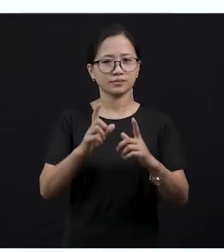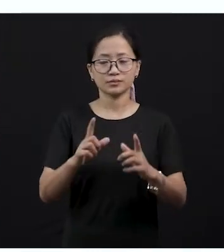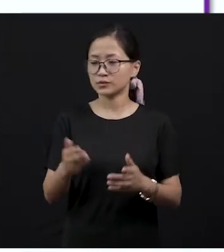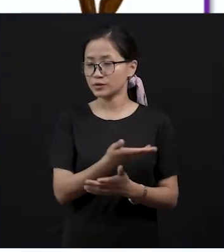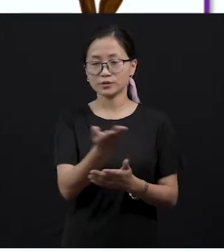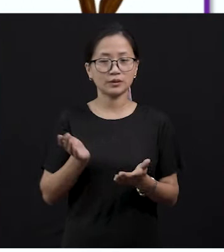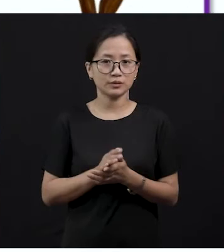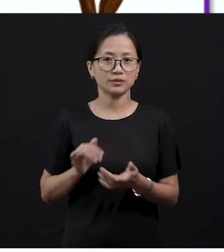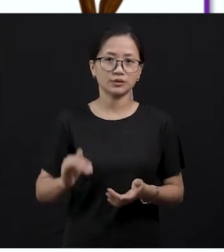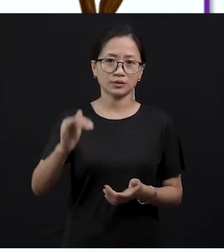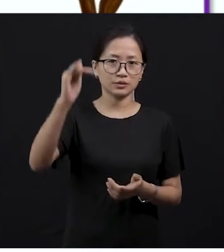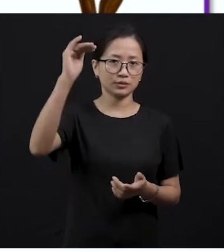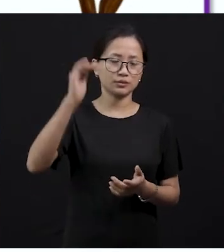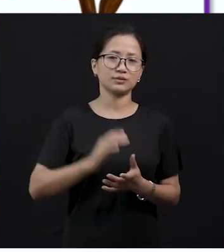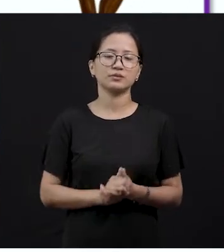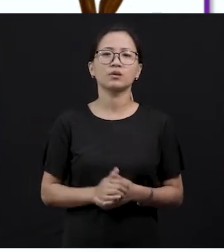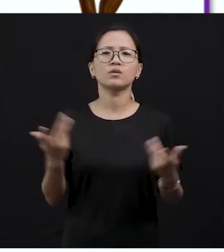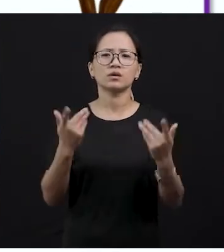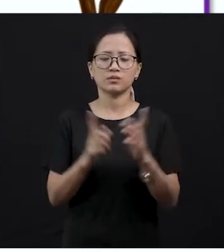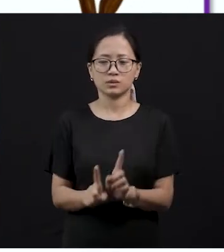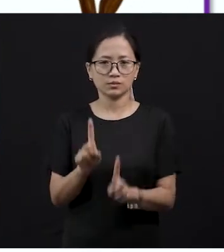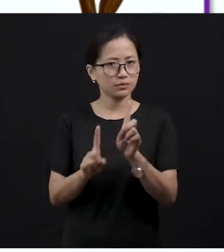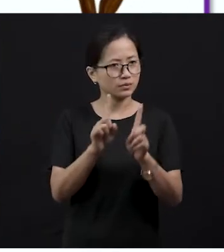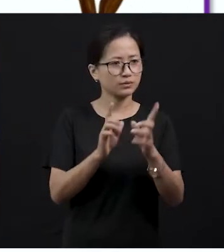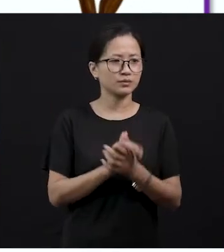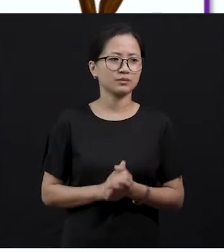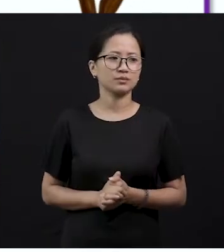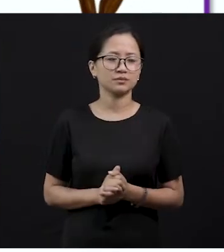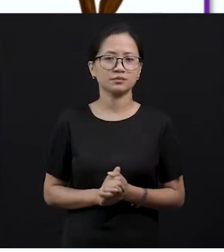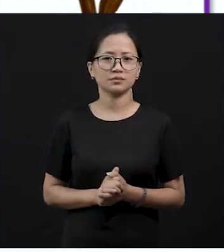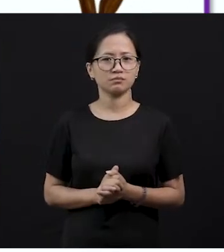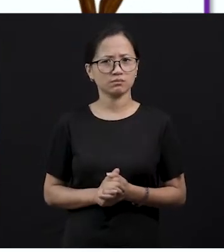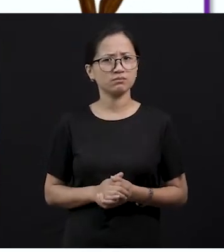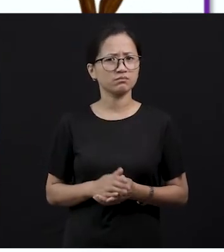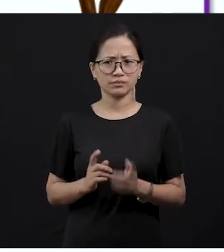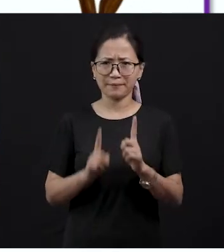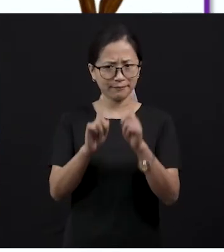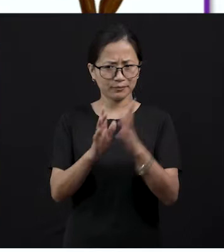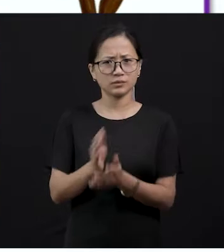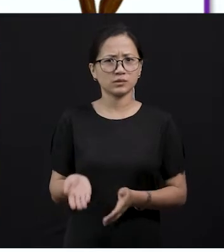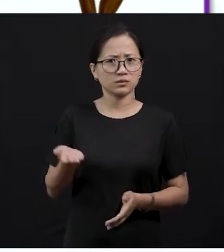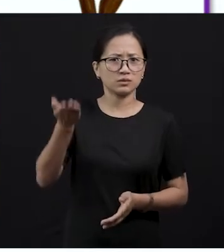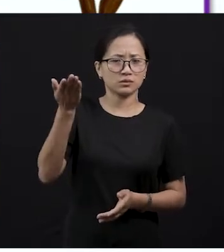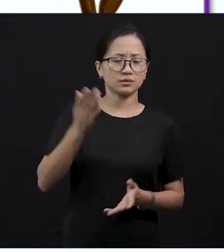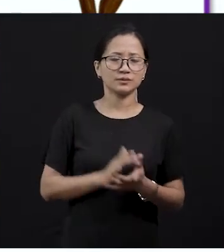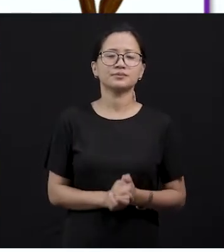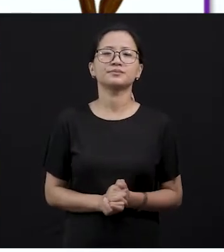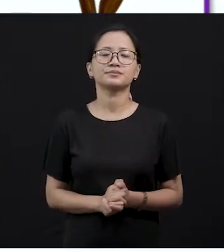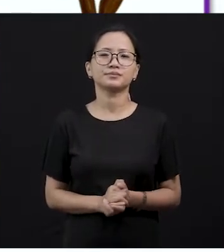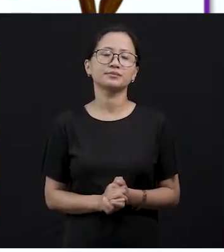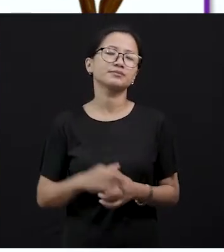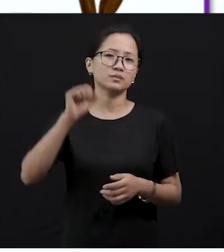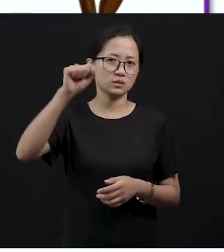grow. What about the plants? Do plants grow? Yes, see this?